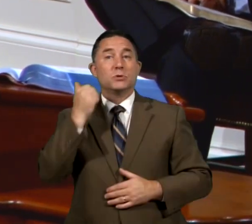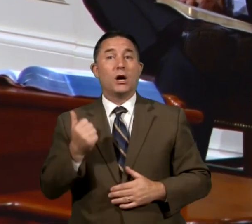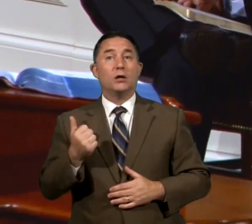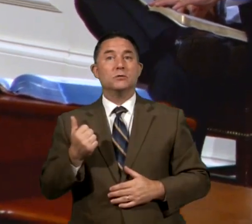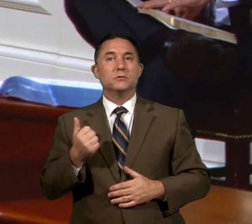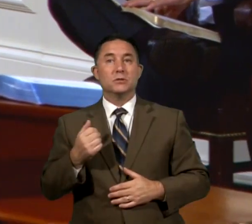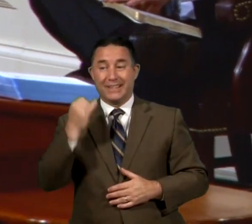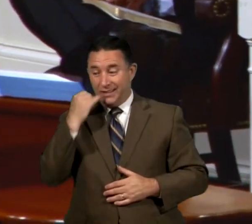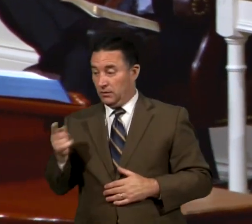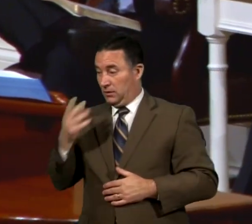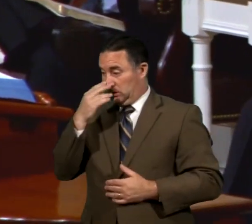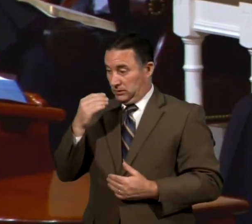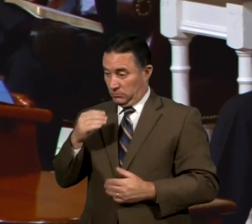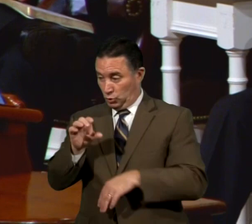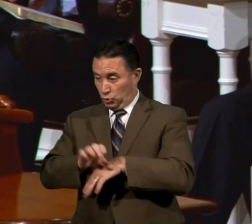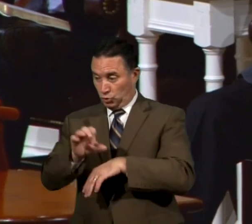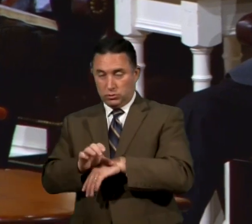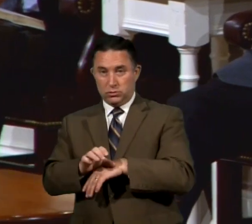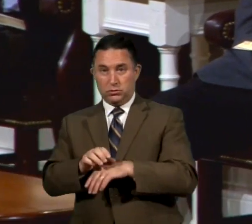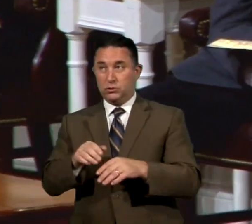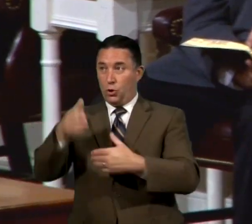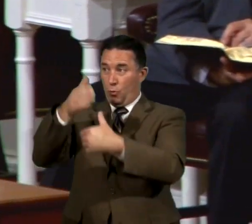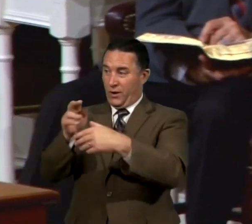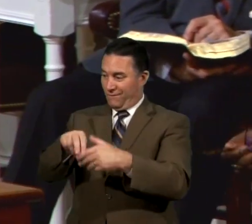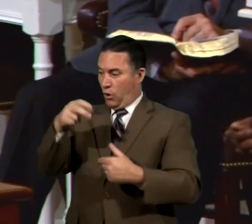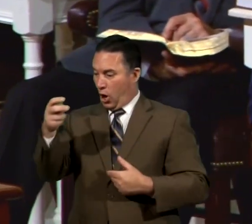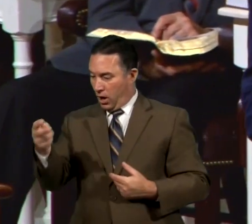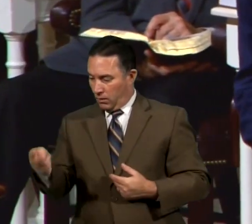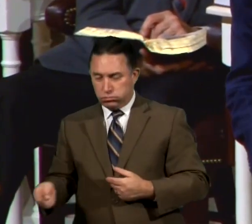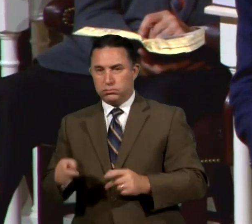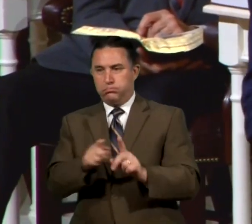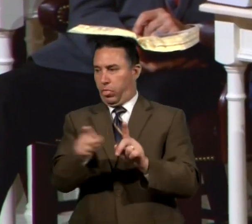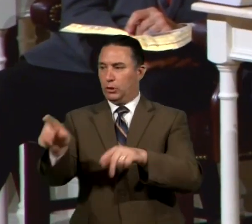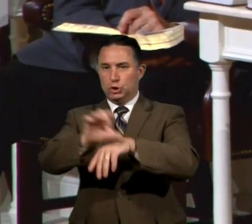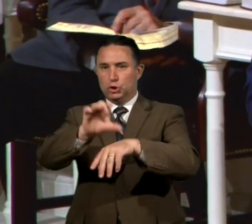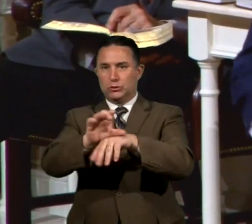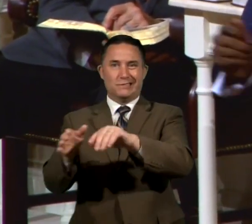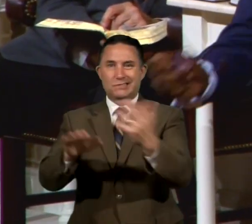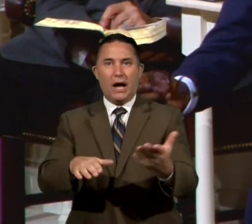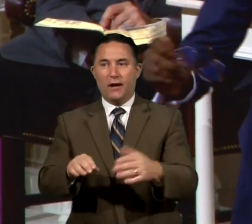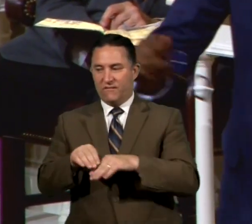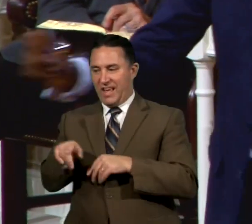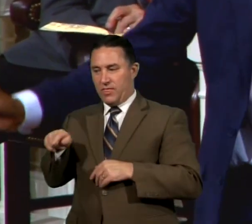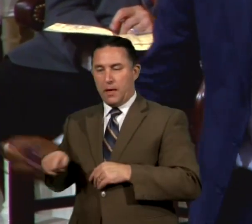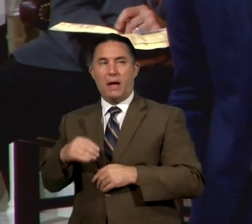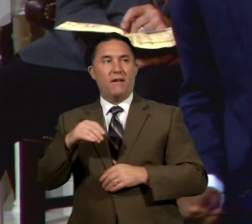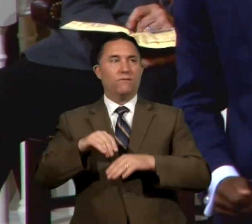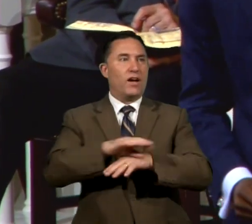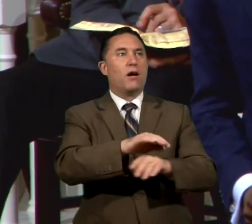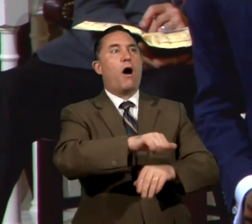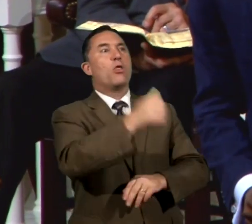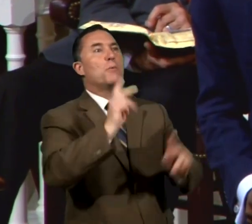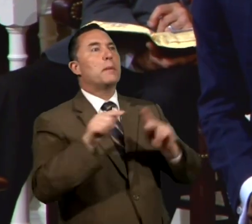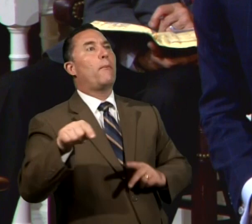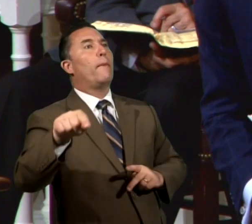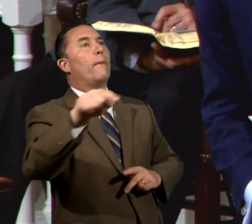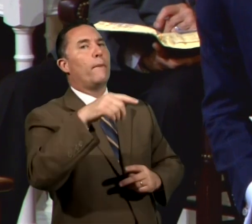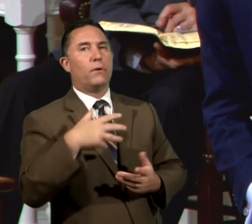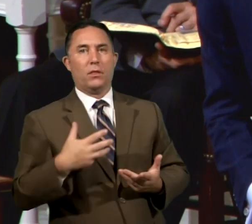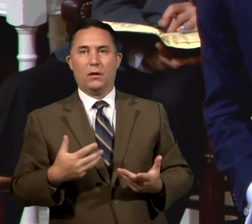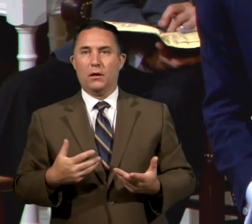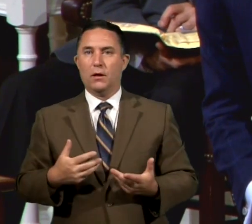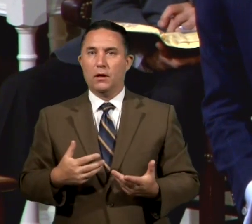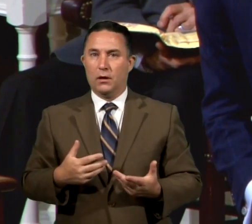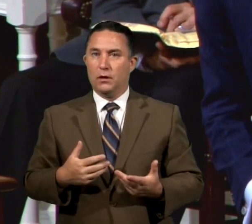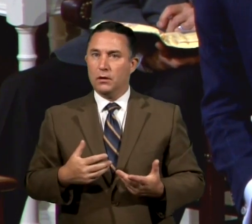because if they do and they fall out of a window or they fall out of church and they die, it's going to affect them and everybody else.